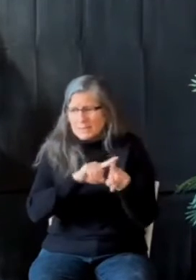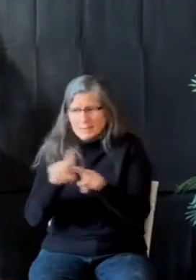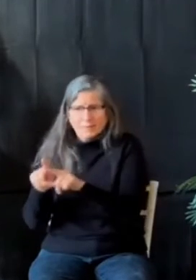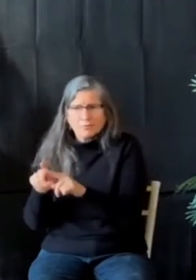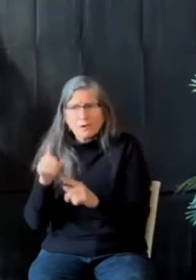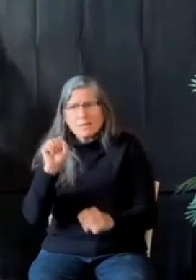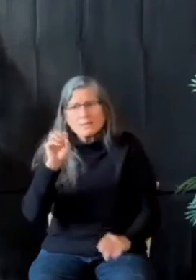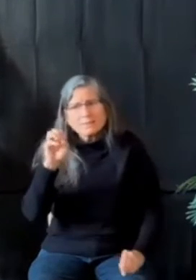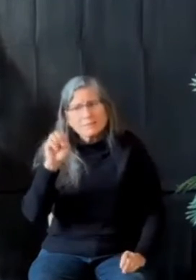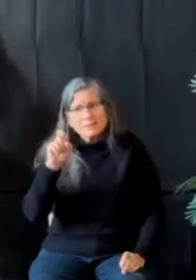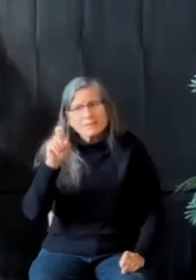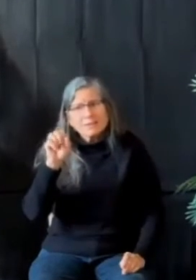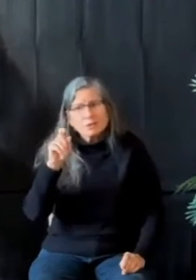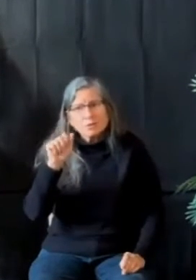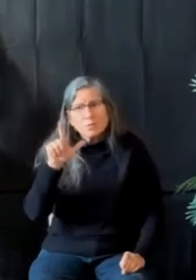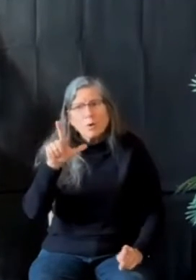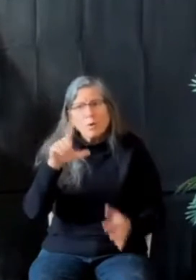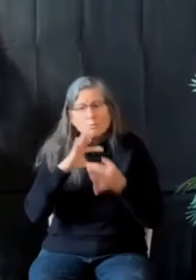individuals.